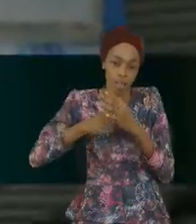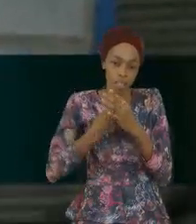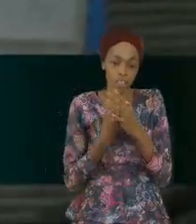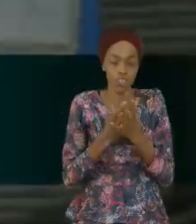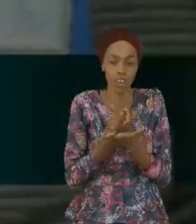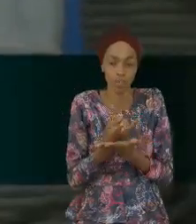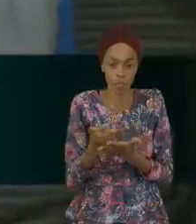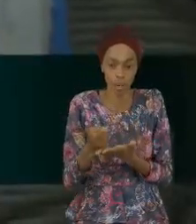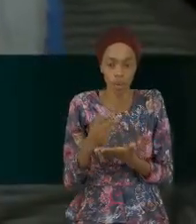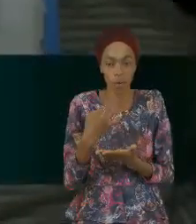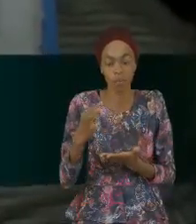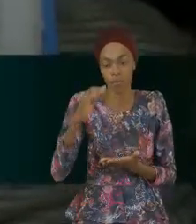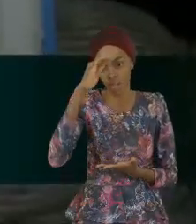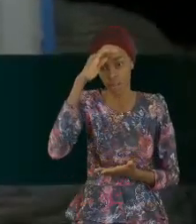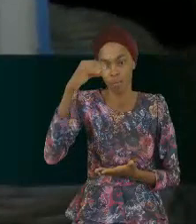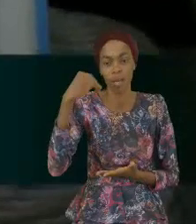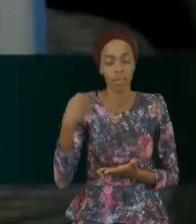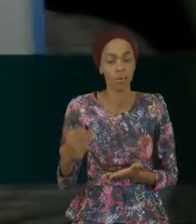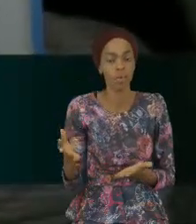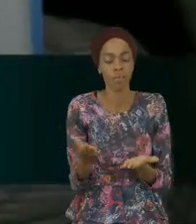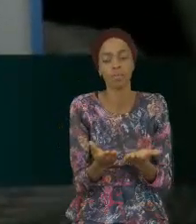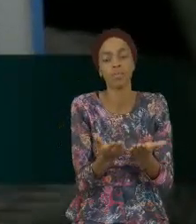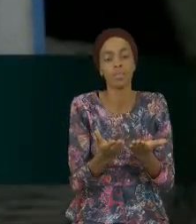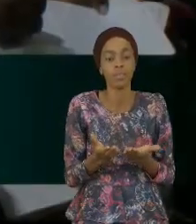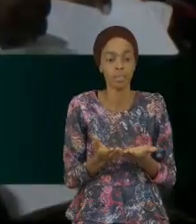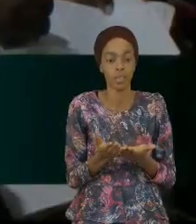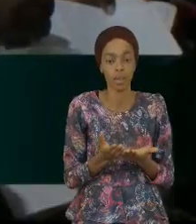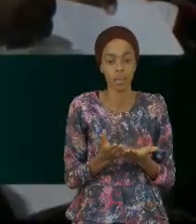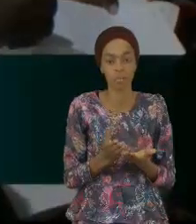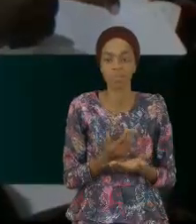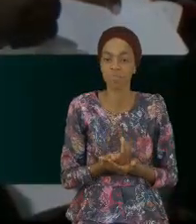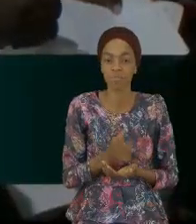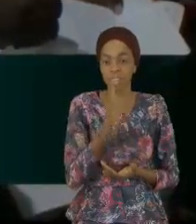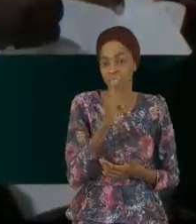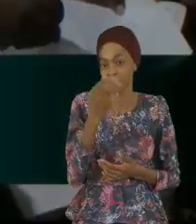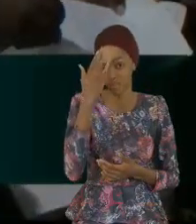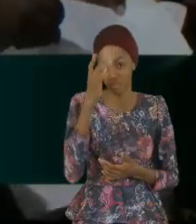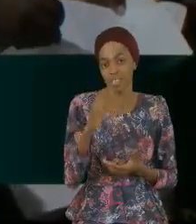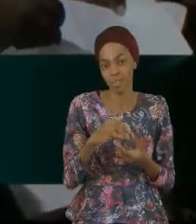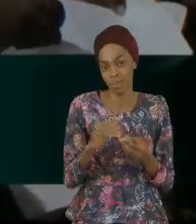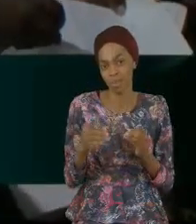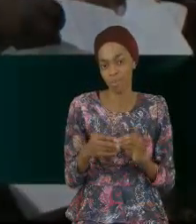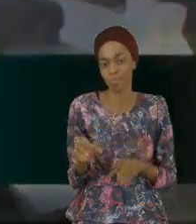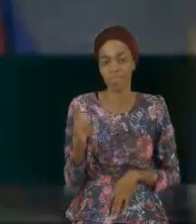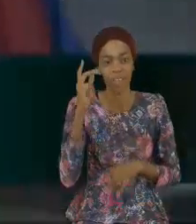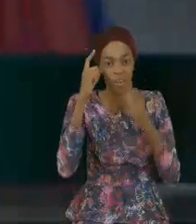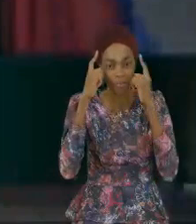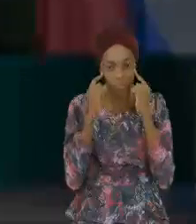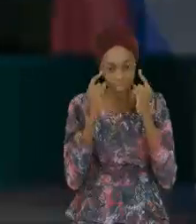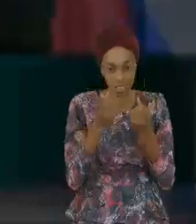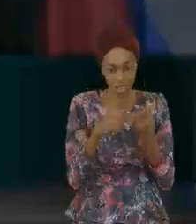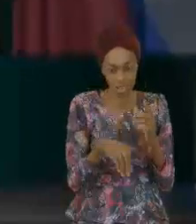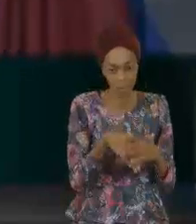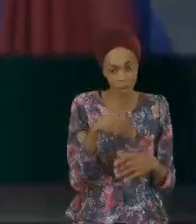failure of a man of desires. I'm sure you know the story. Moses came out and